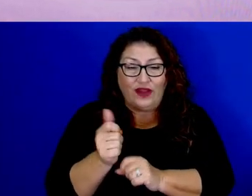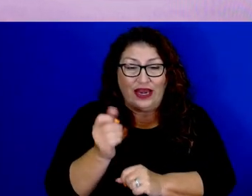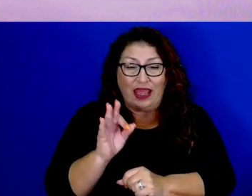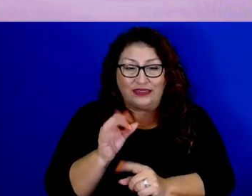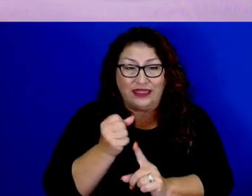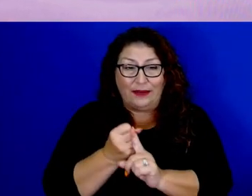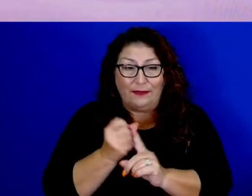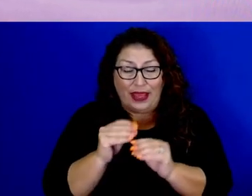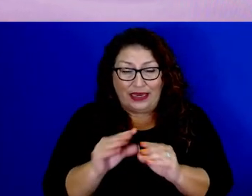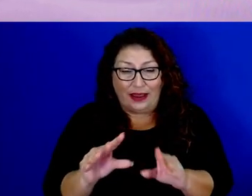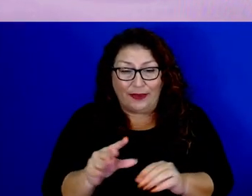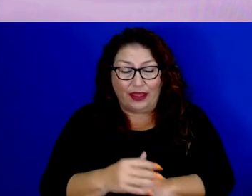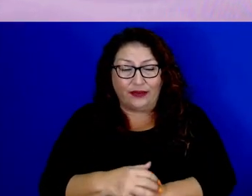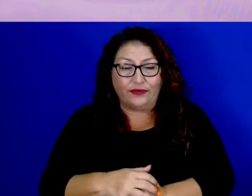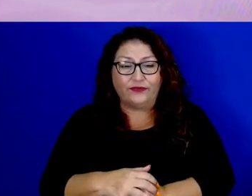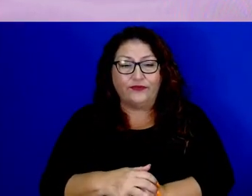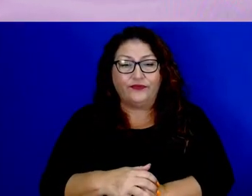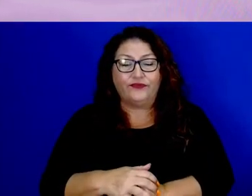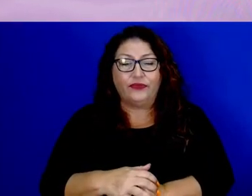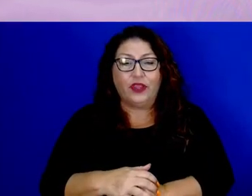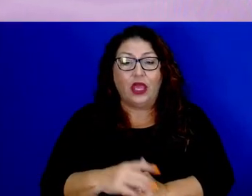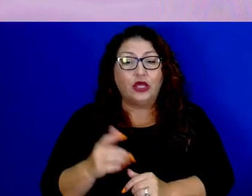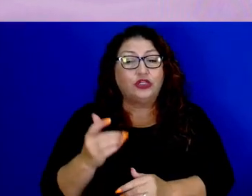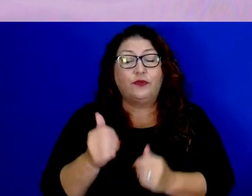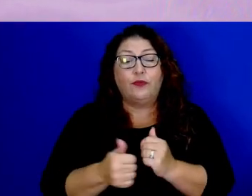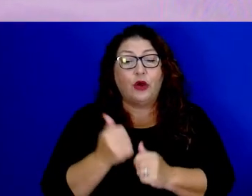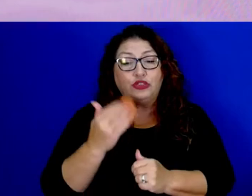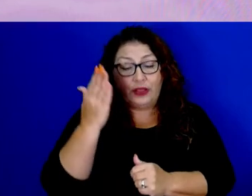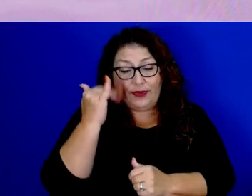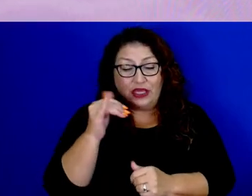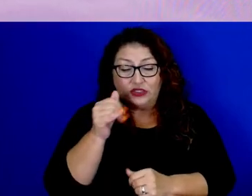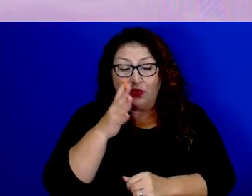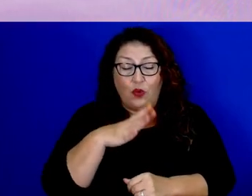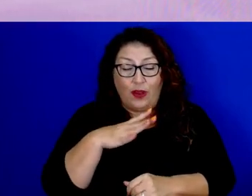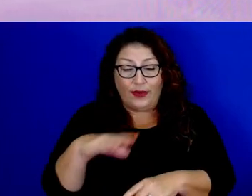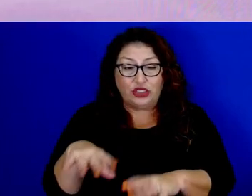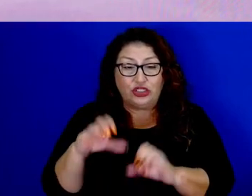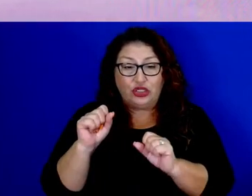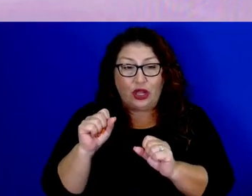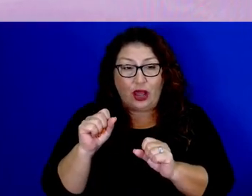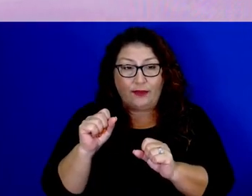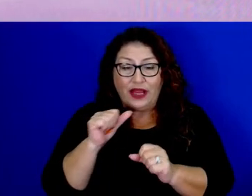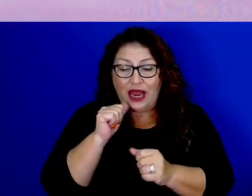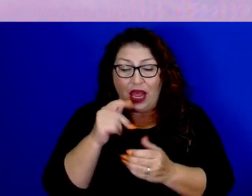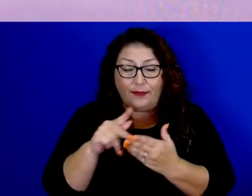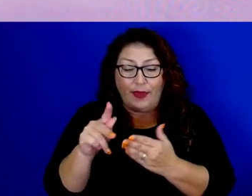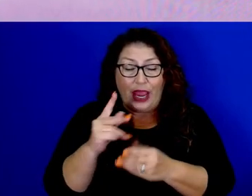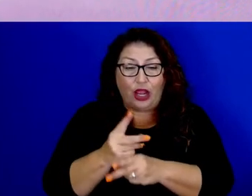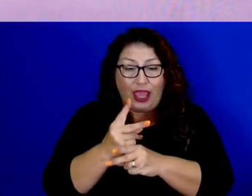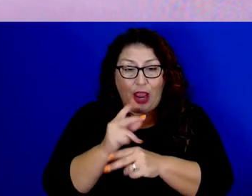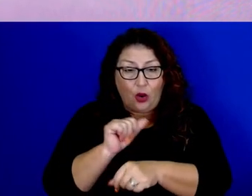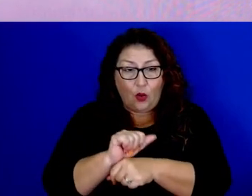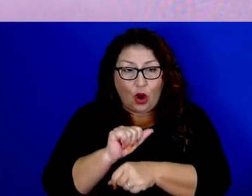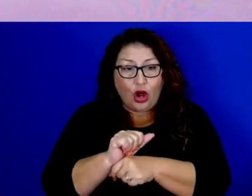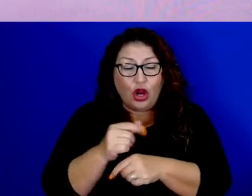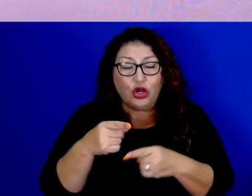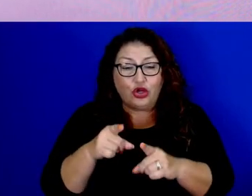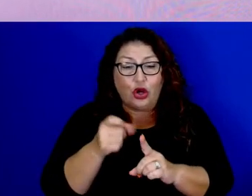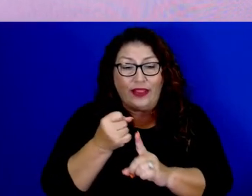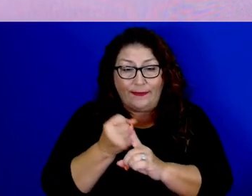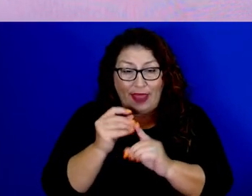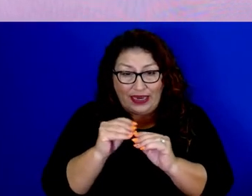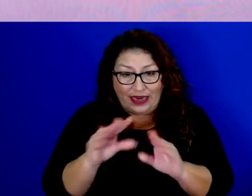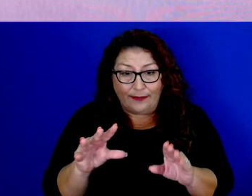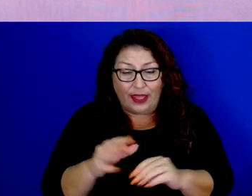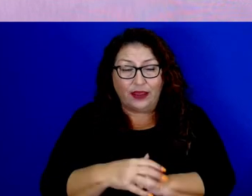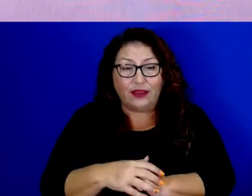This is largely because women took up the lion's share of unpaid care work during the pandemic, which affected their